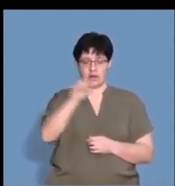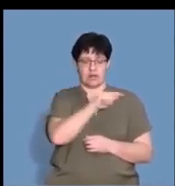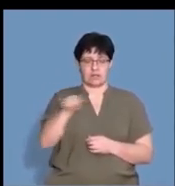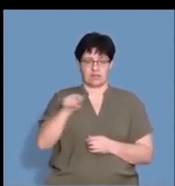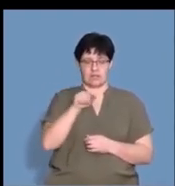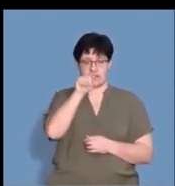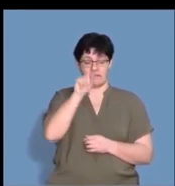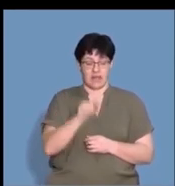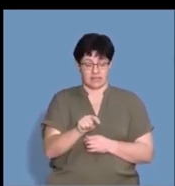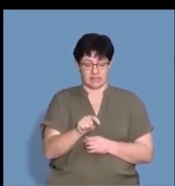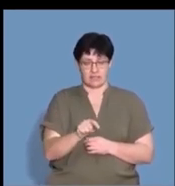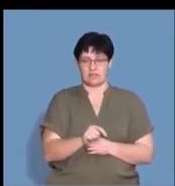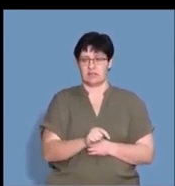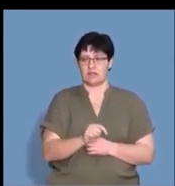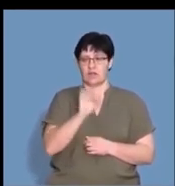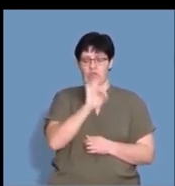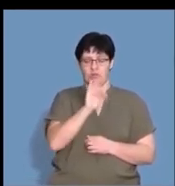434,61 divided by